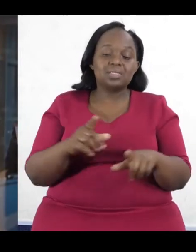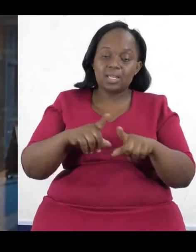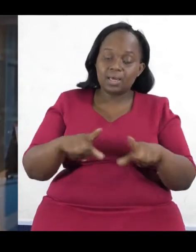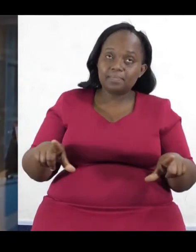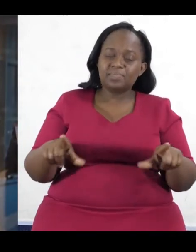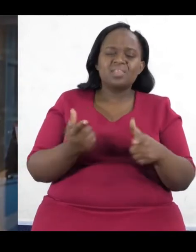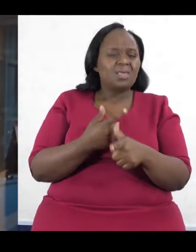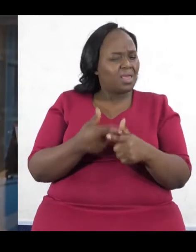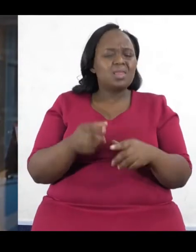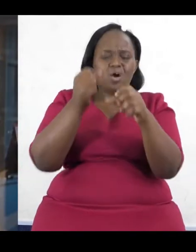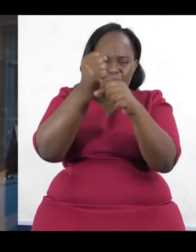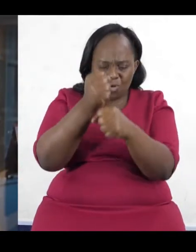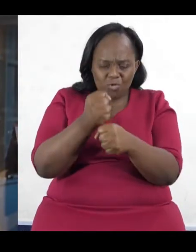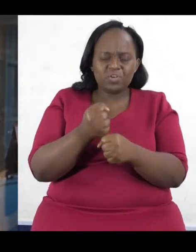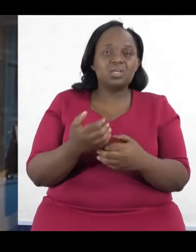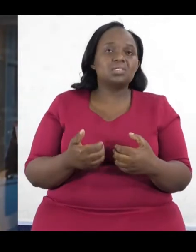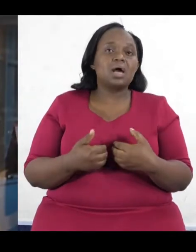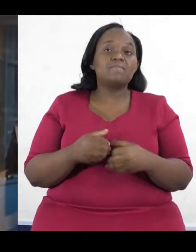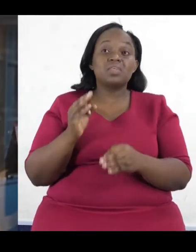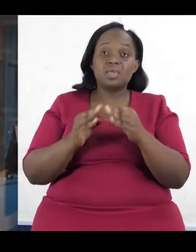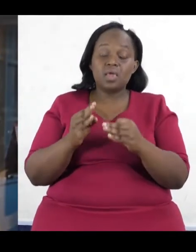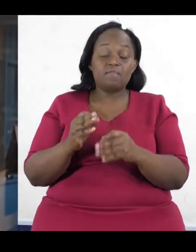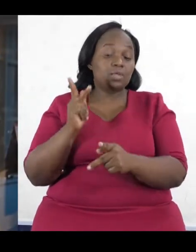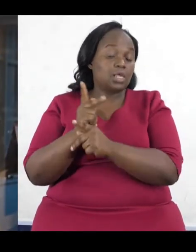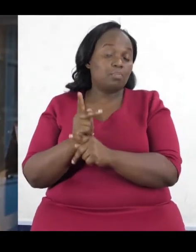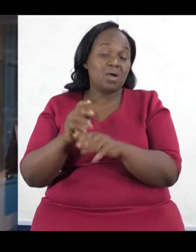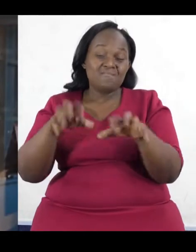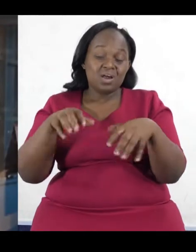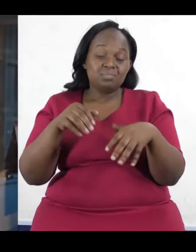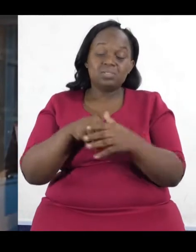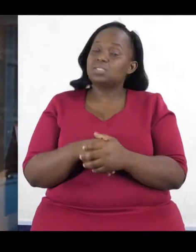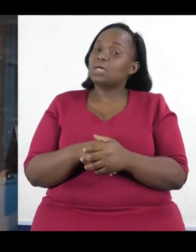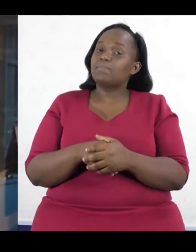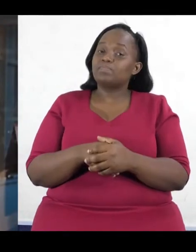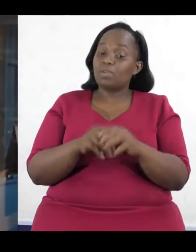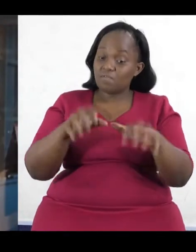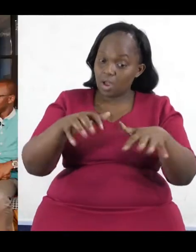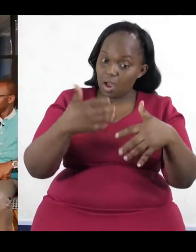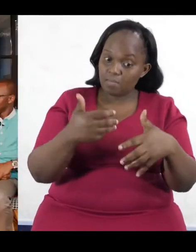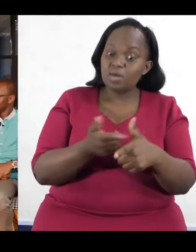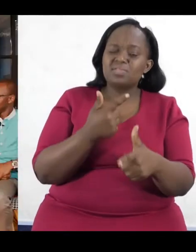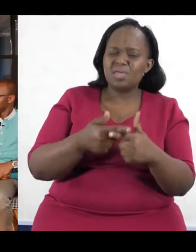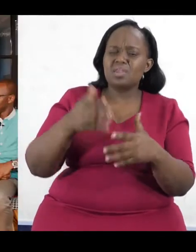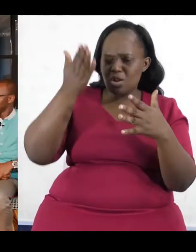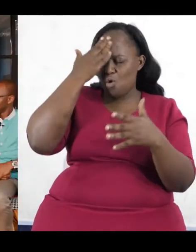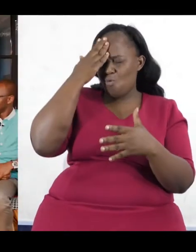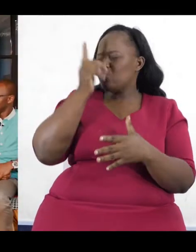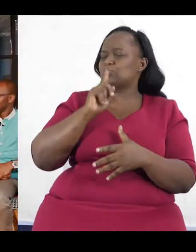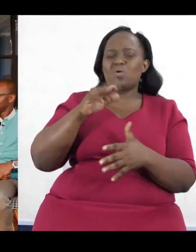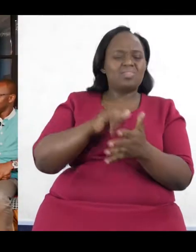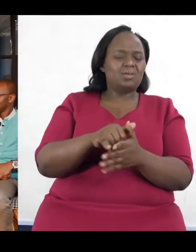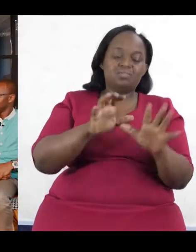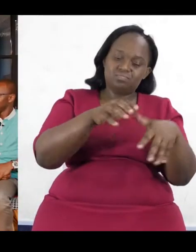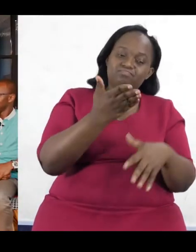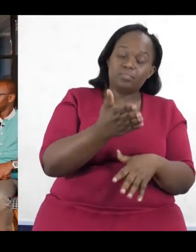confidence so that even if they put farms into productivity, they know this is my farm. Because what happens is